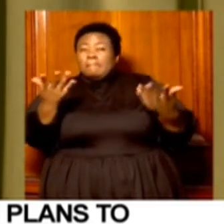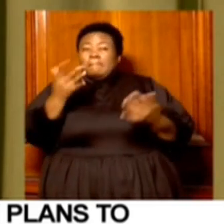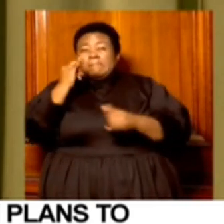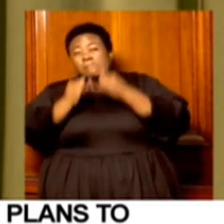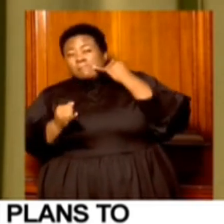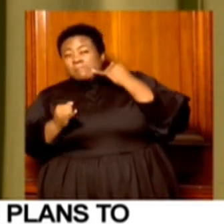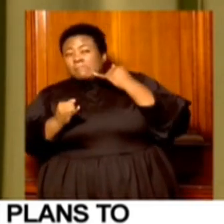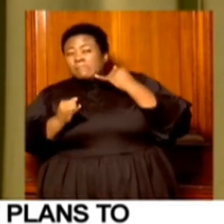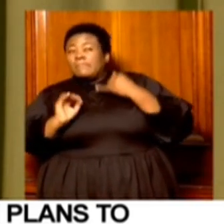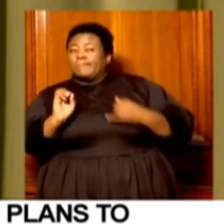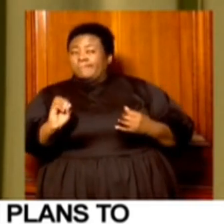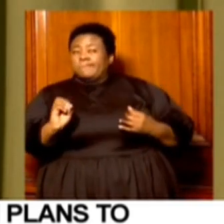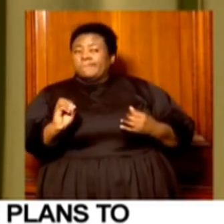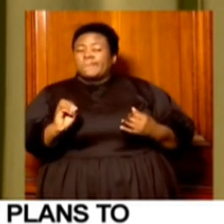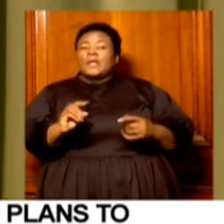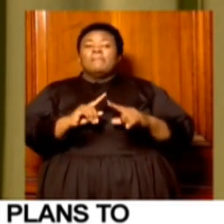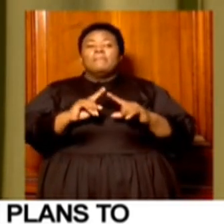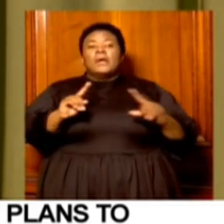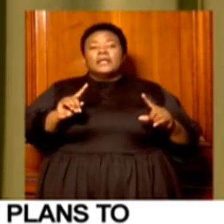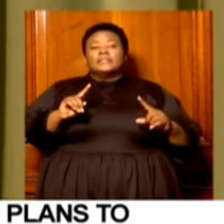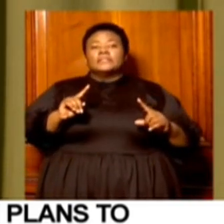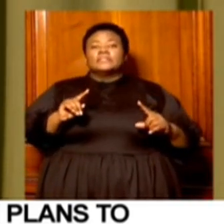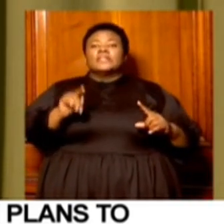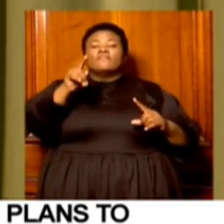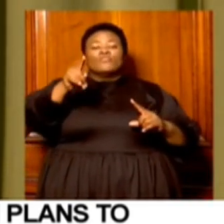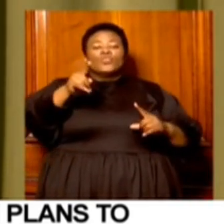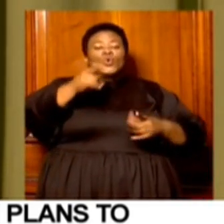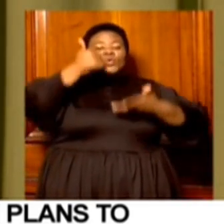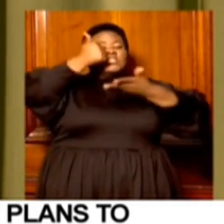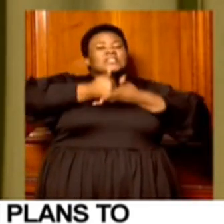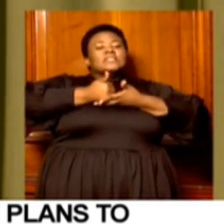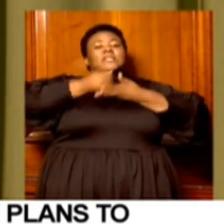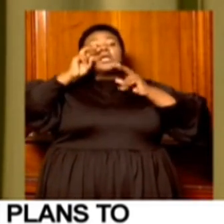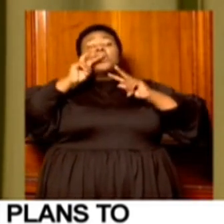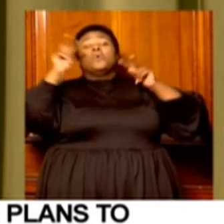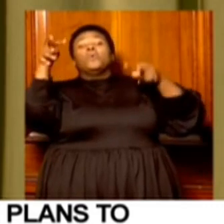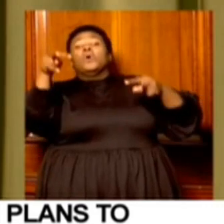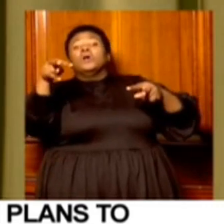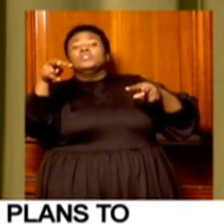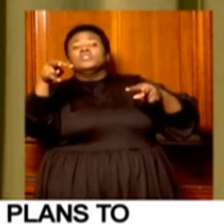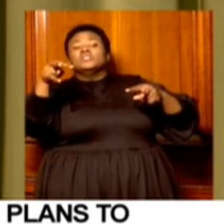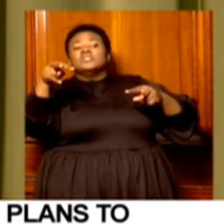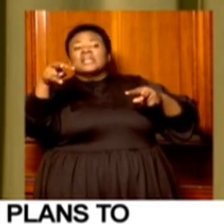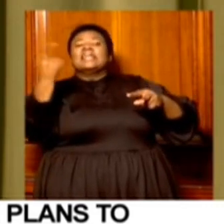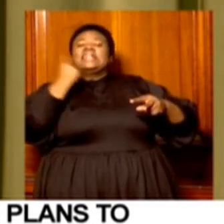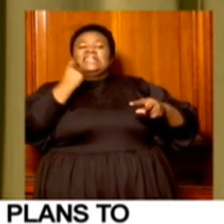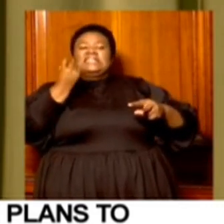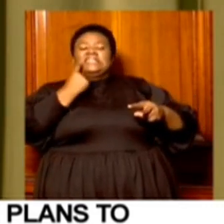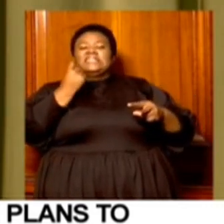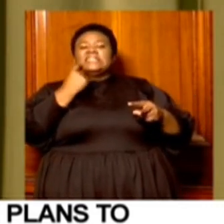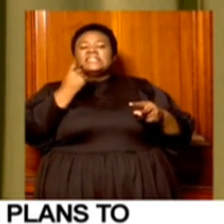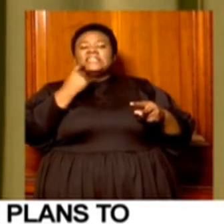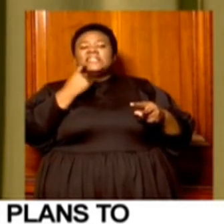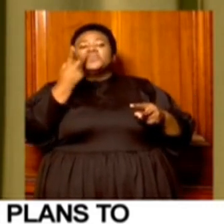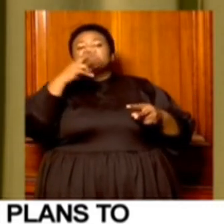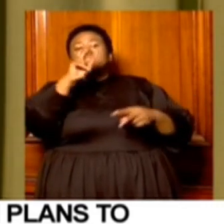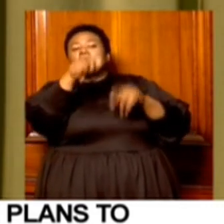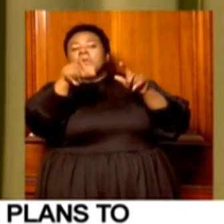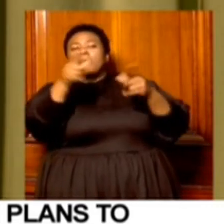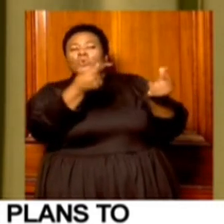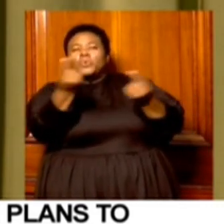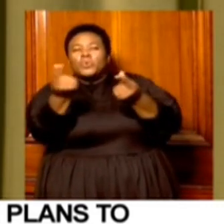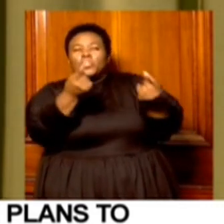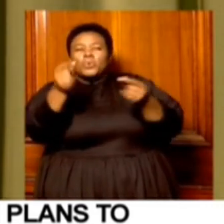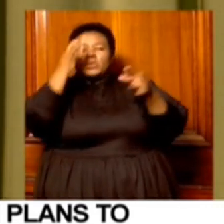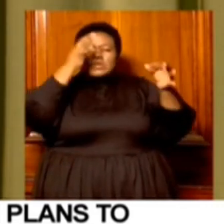right. But if you are in the bench and you are looking at the match that is playing, it can be football or